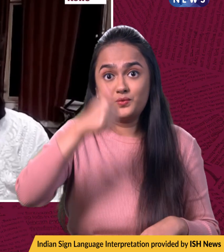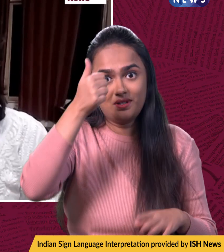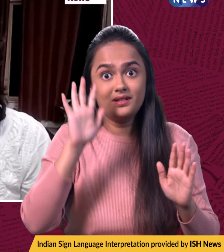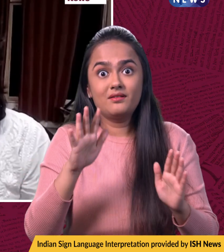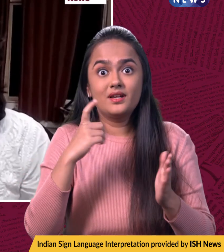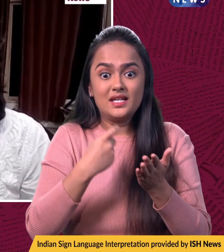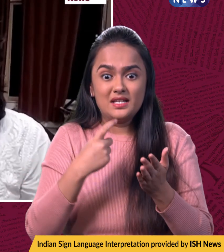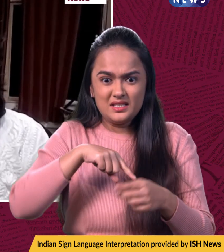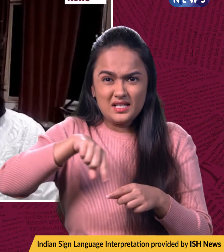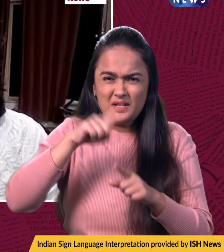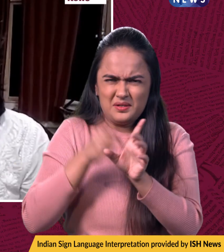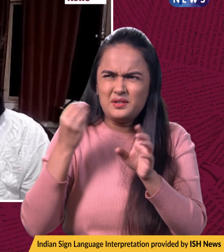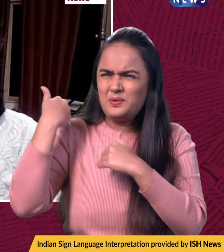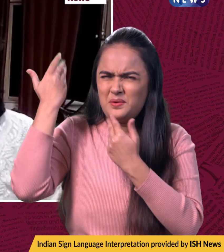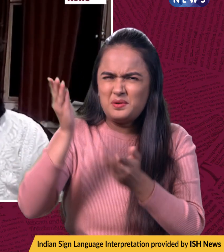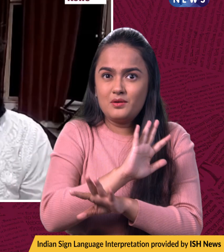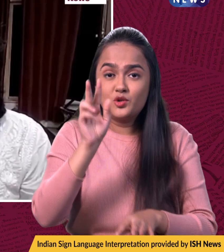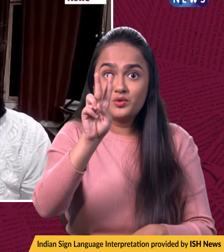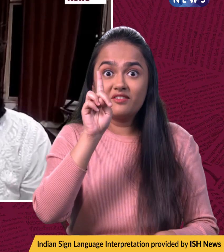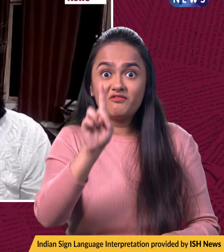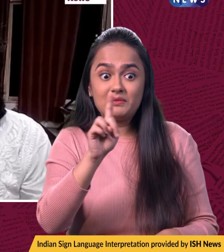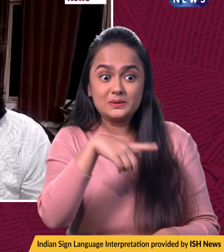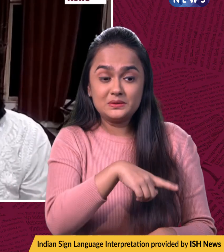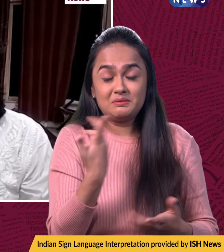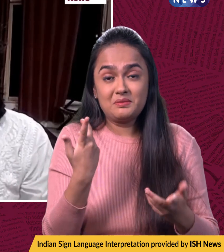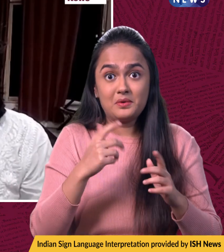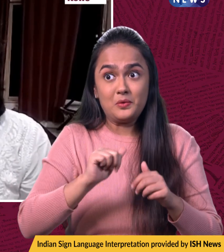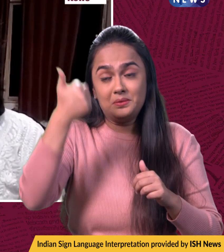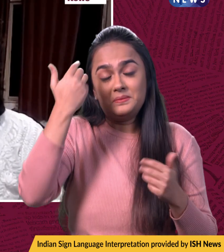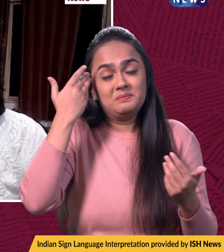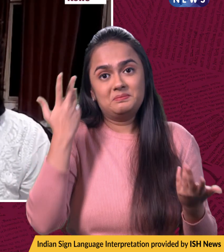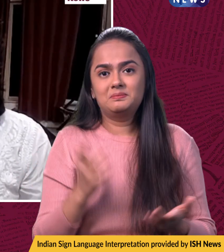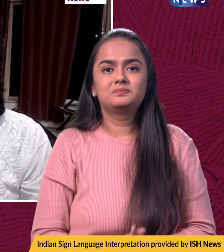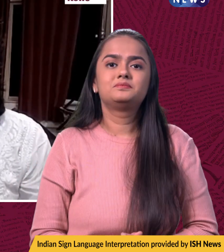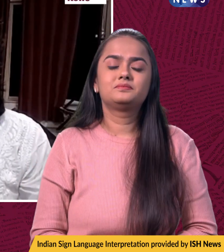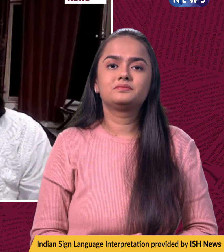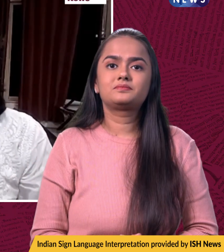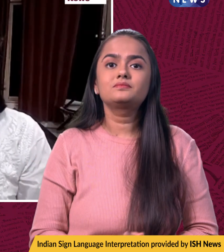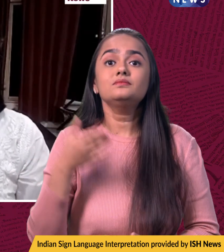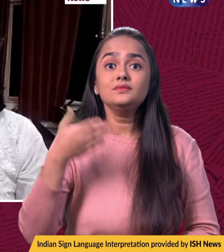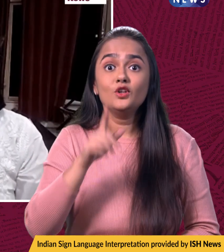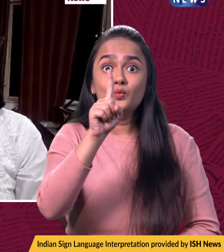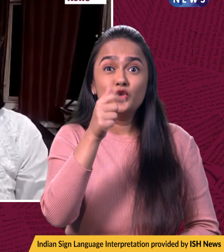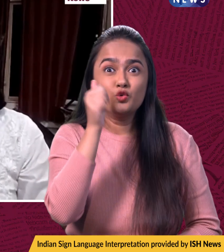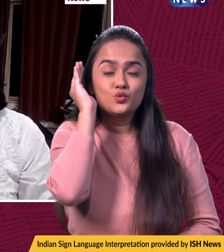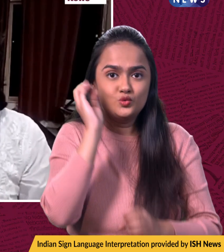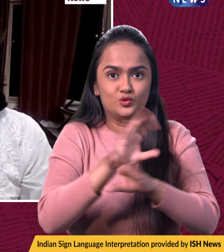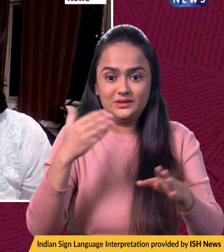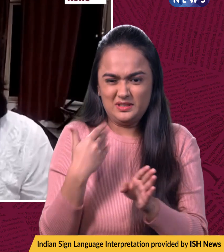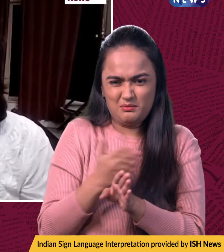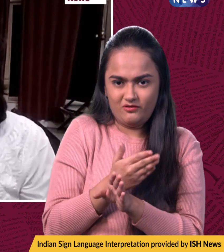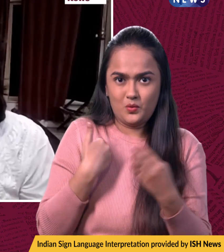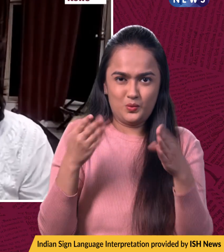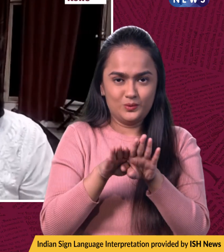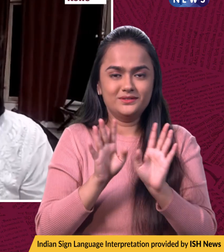to win a record-breaking 21st Grand Slam title. And one piece of good news before we